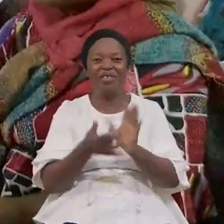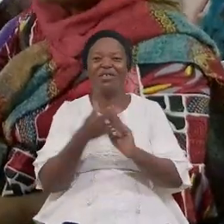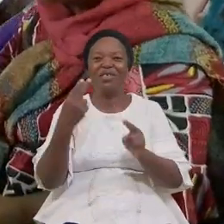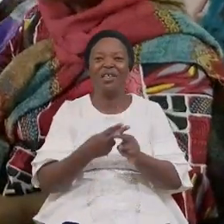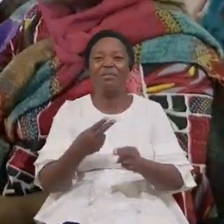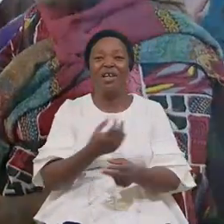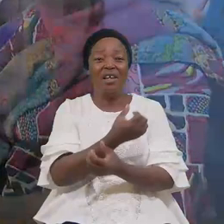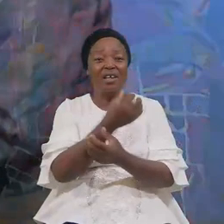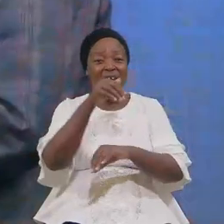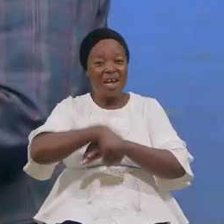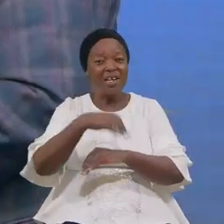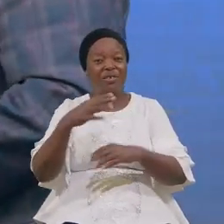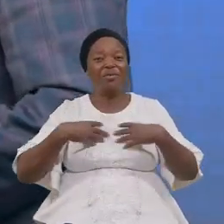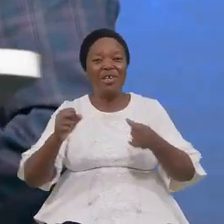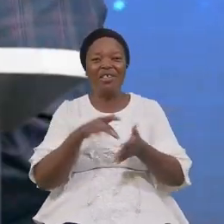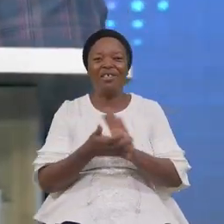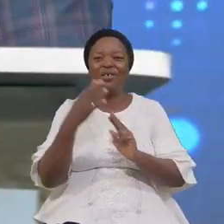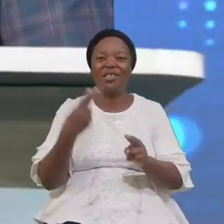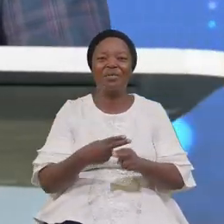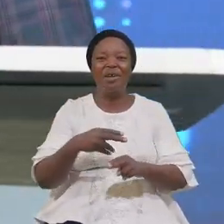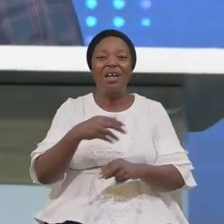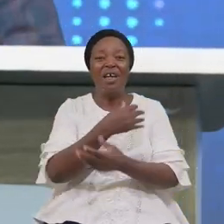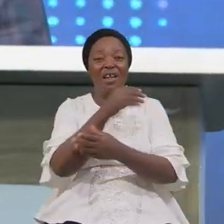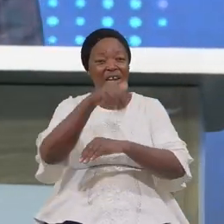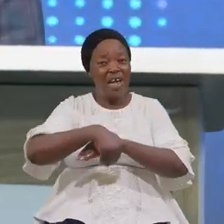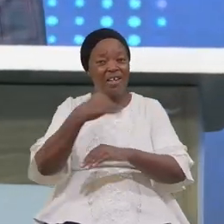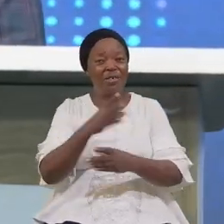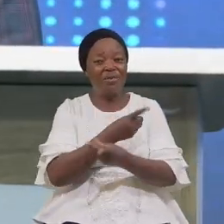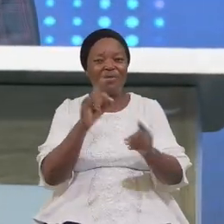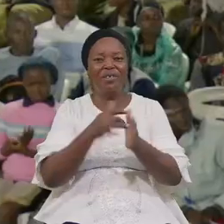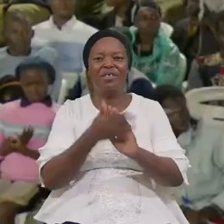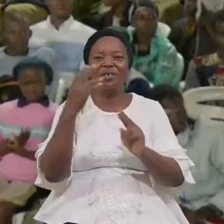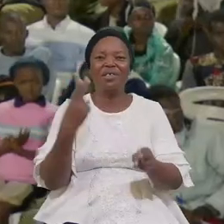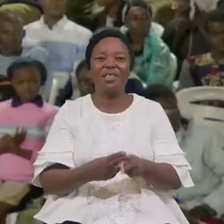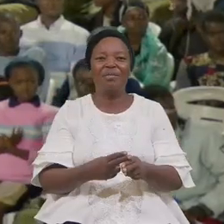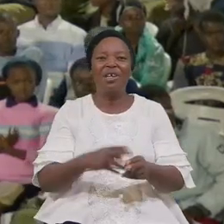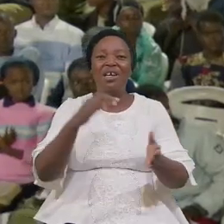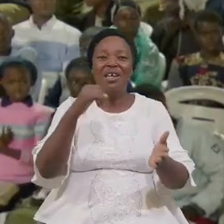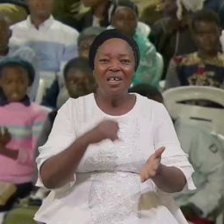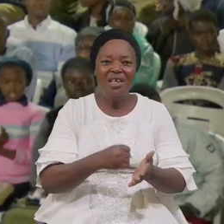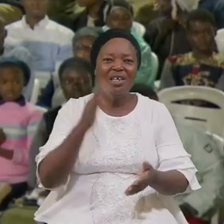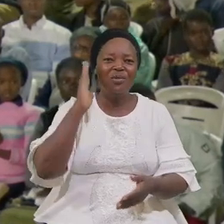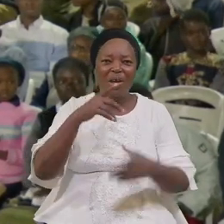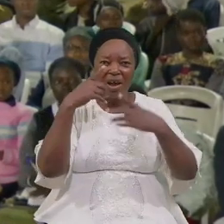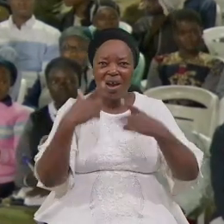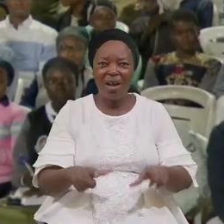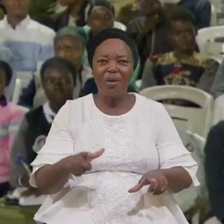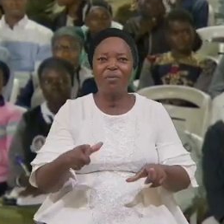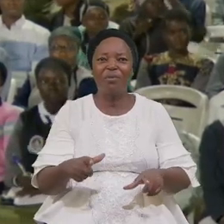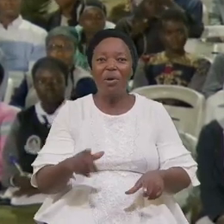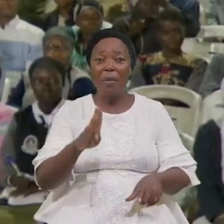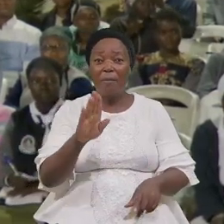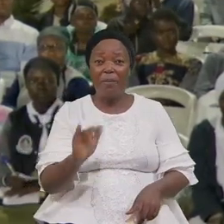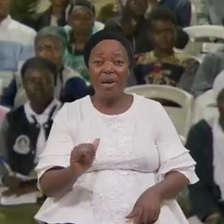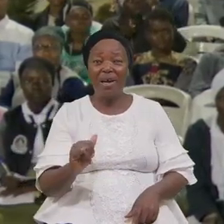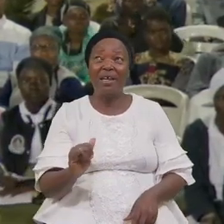of healing. Night of deliverance. It will happen by